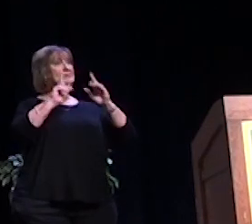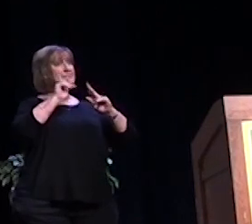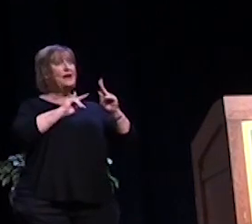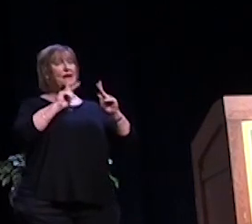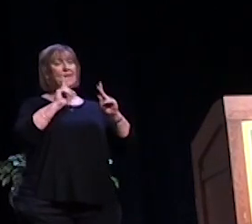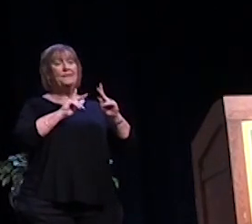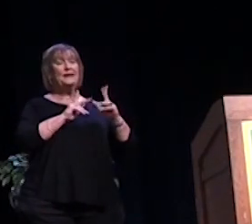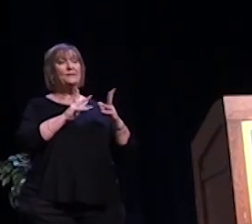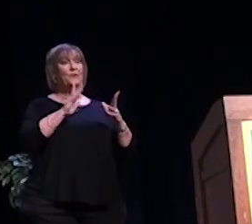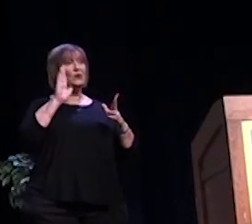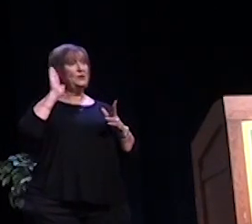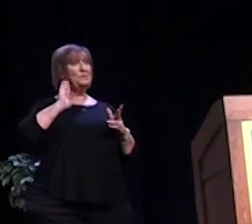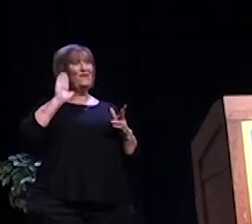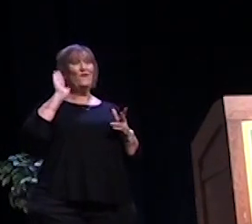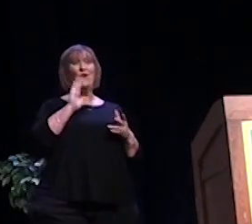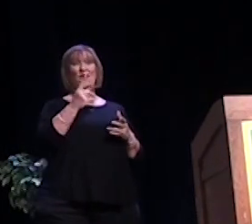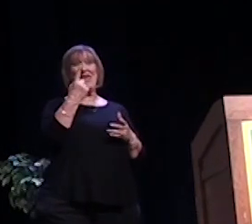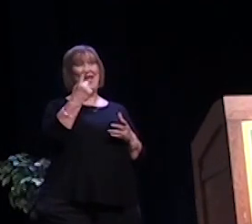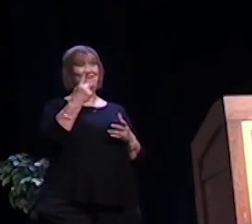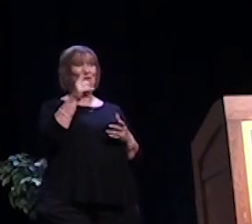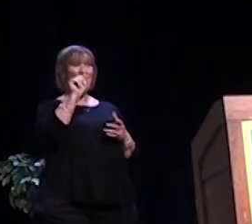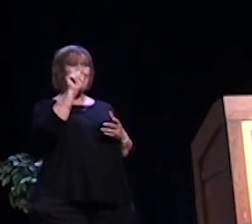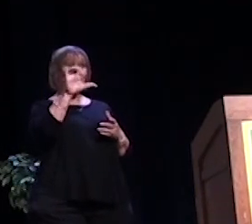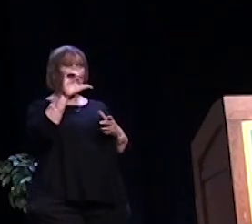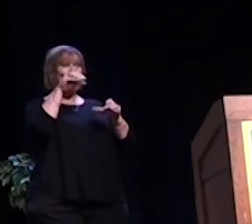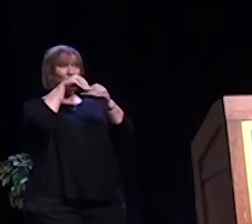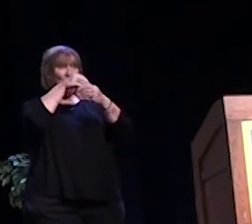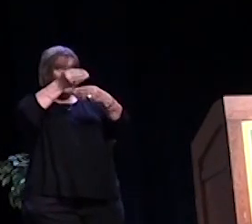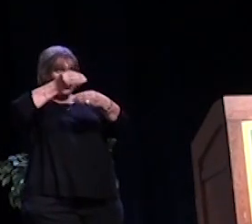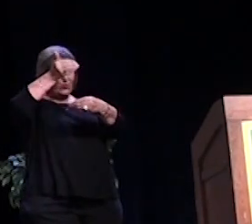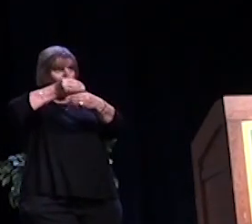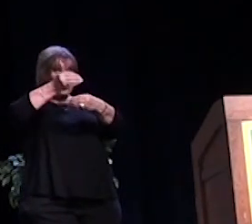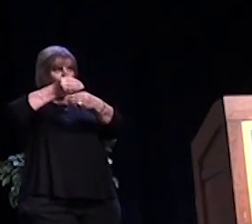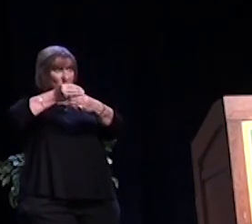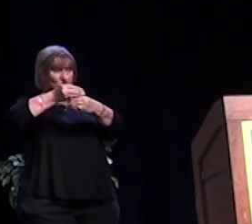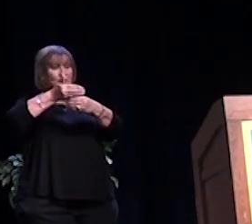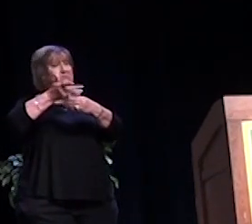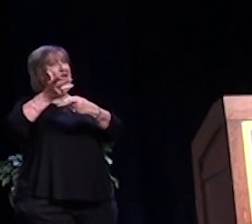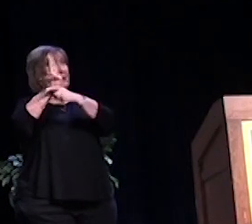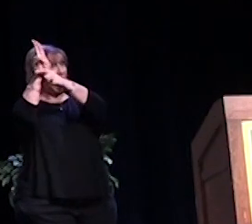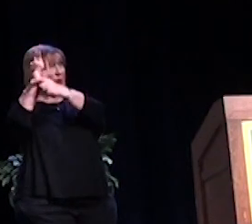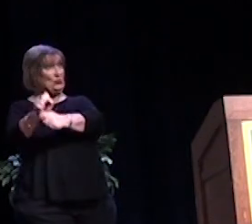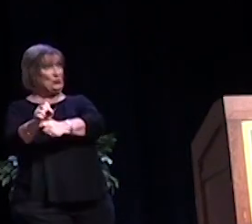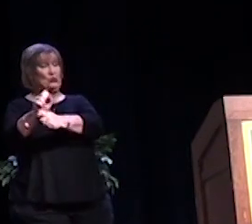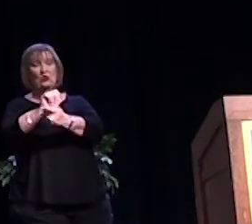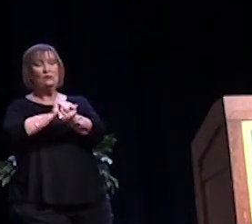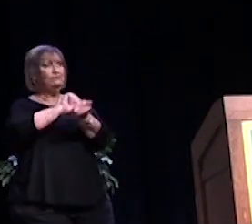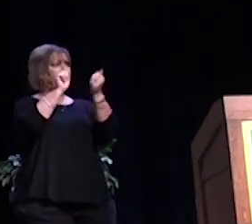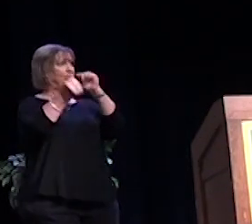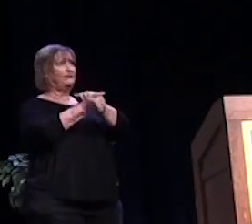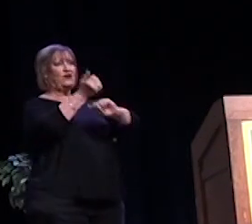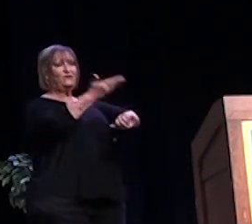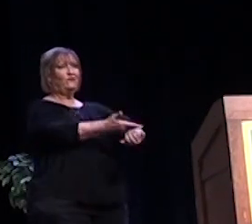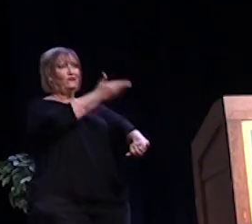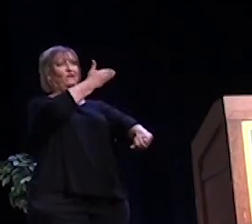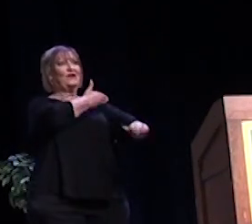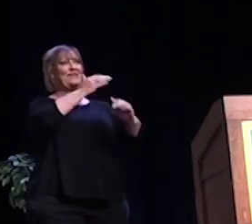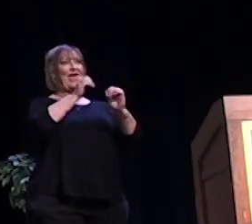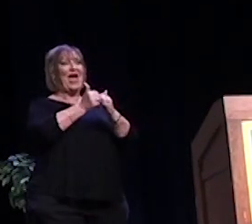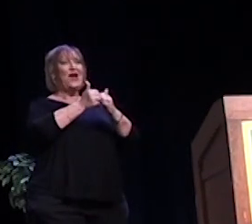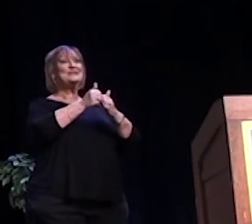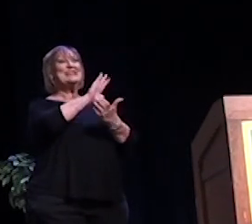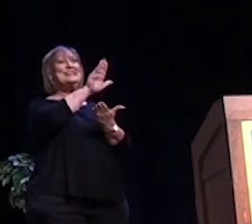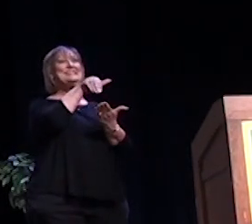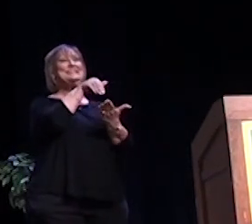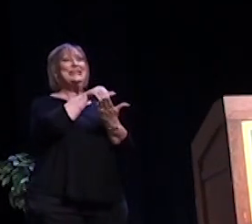a single AC unit in their window to an HVAC system overnight. Well, they've usually never had central